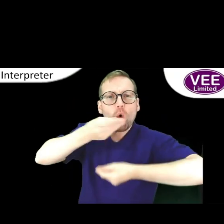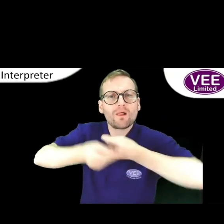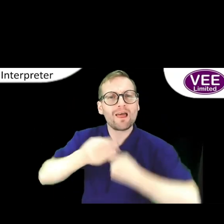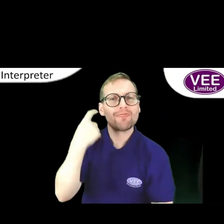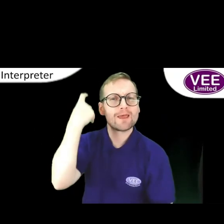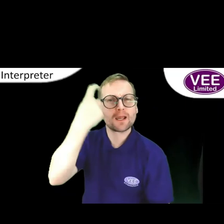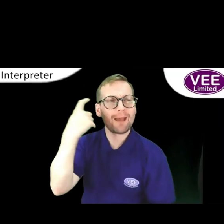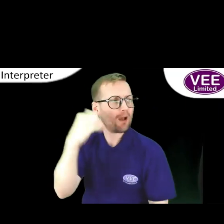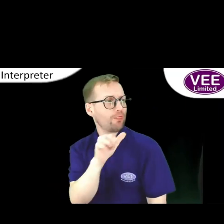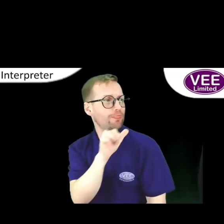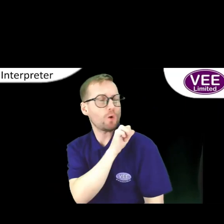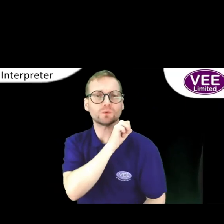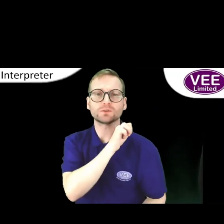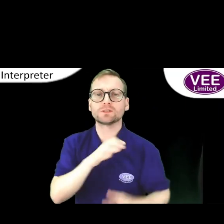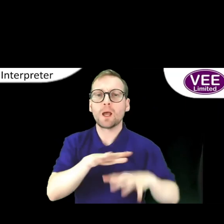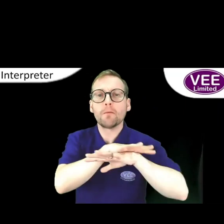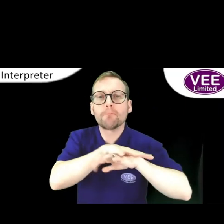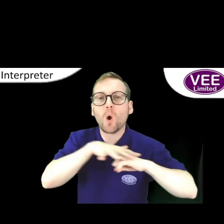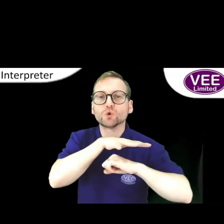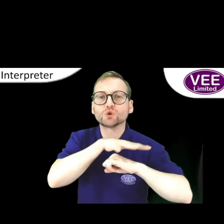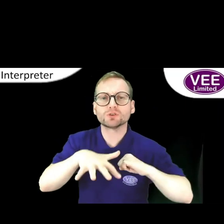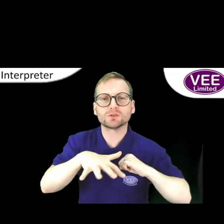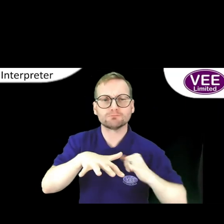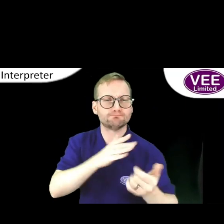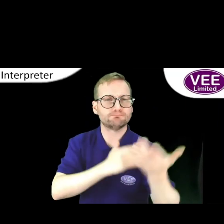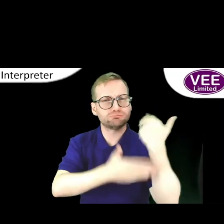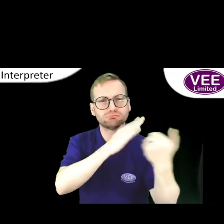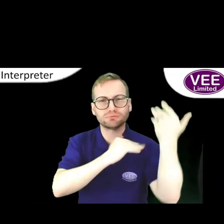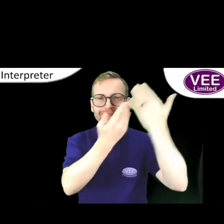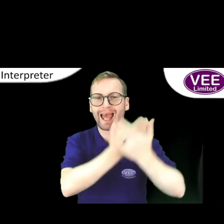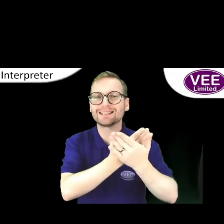about those poachers bold that night in Rufford Park.